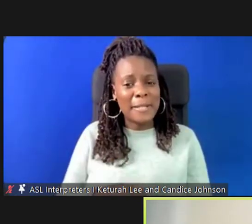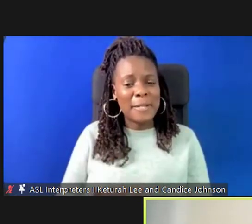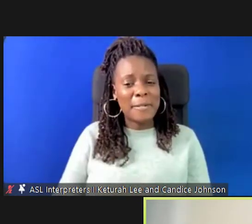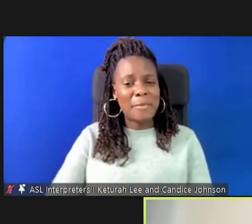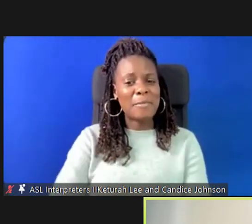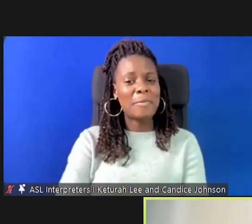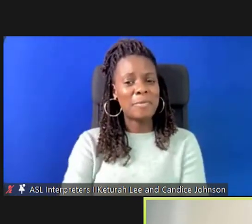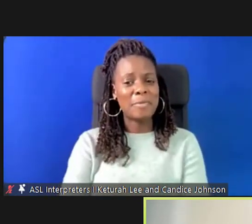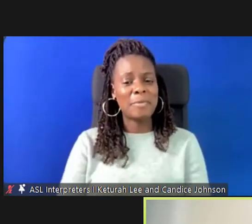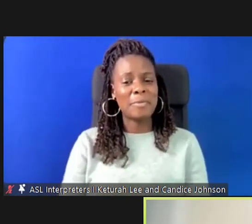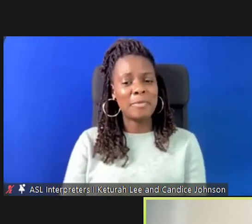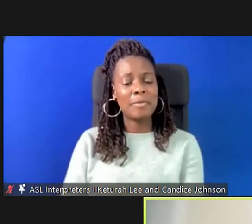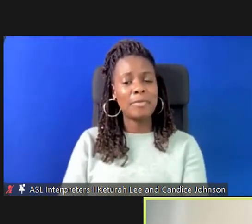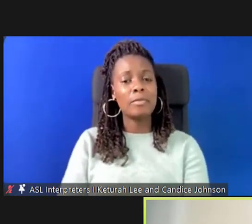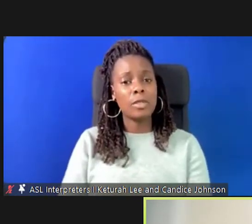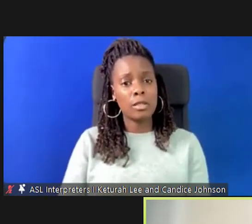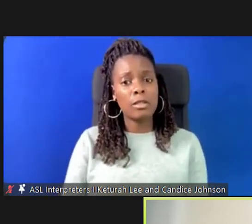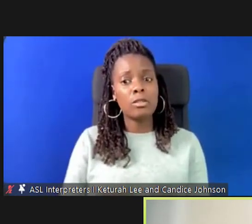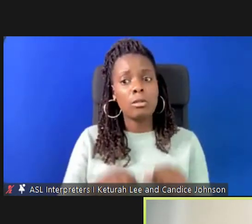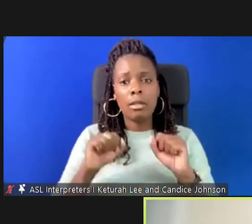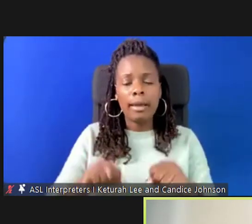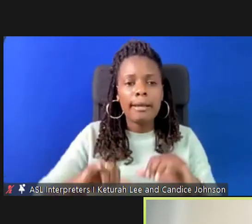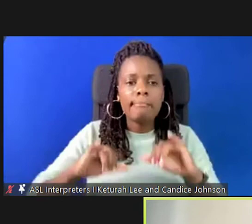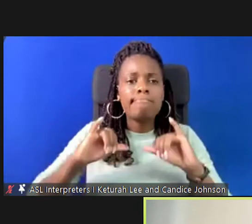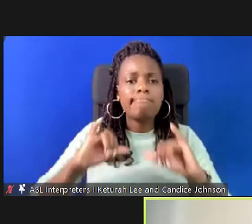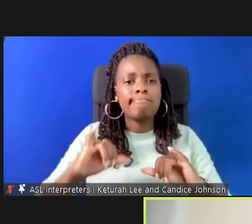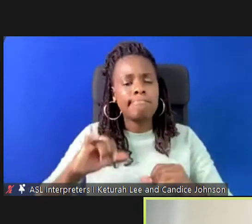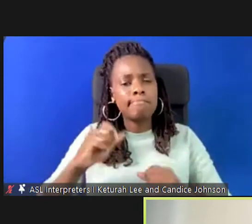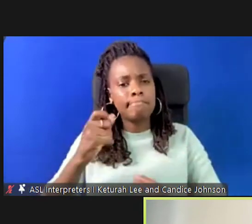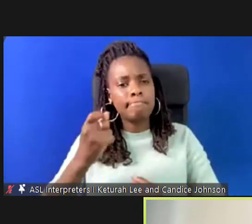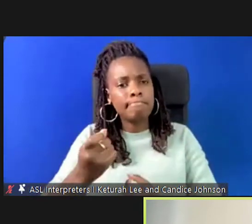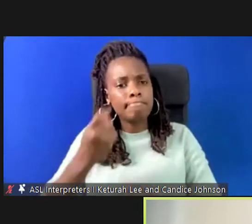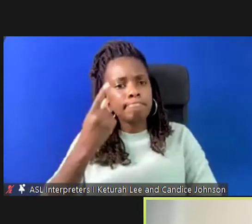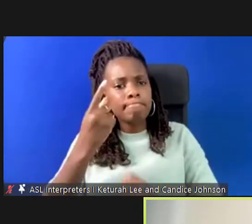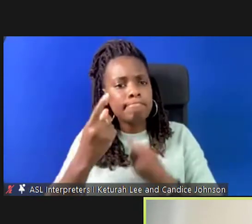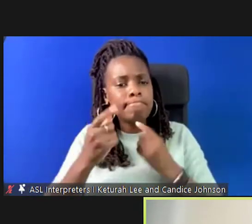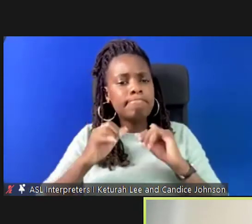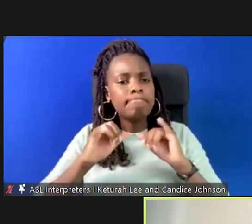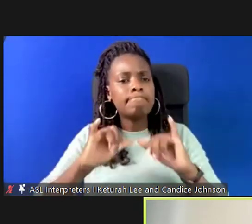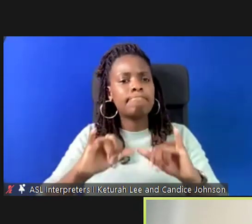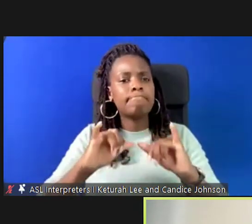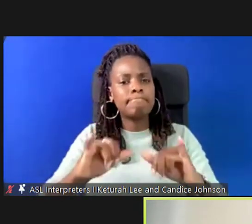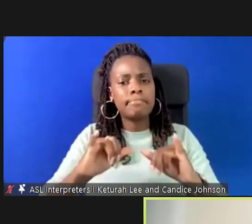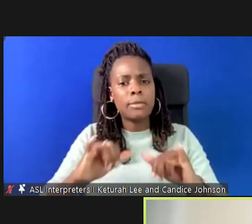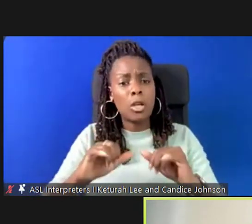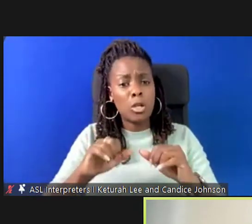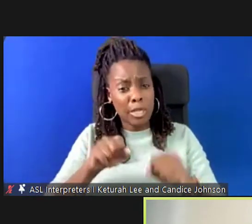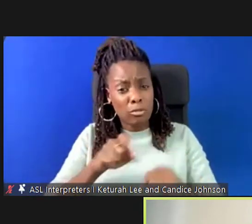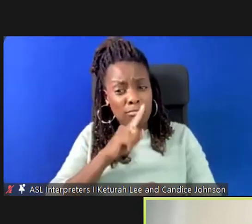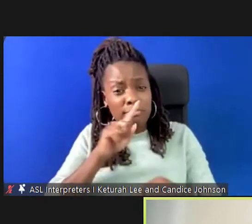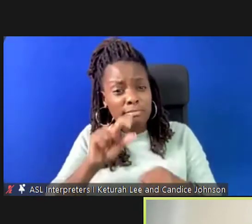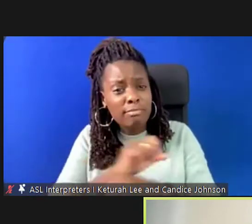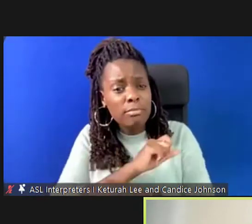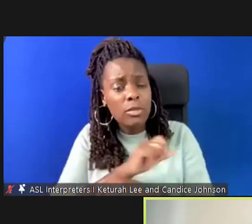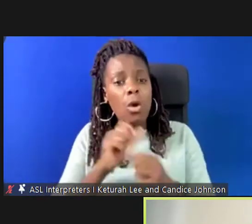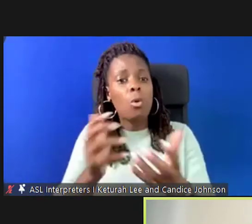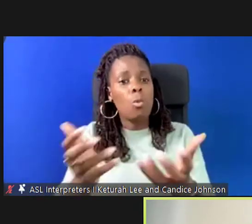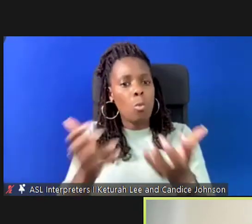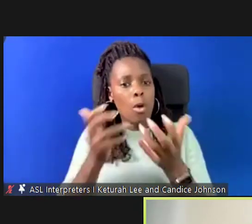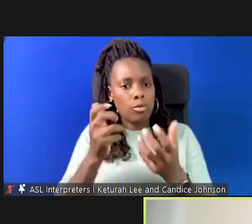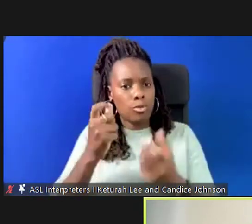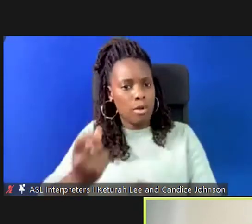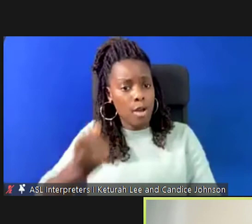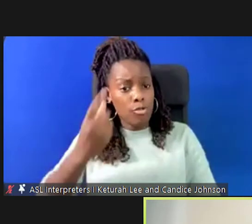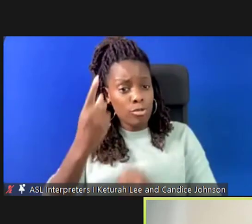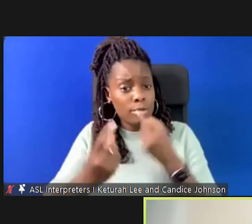be in a place of understanding, to communicate a desire to understand and a desire to be curious. And in